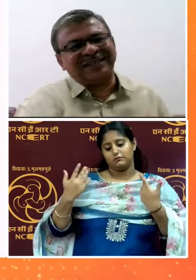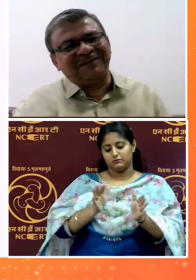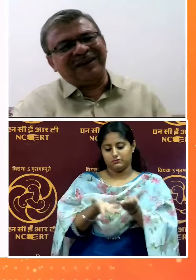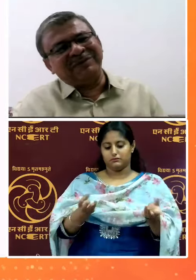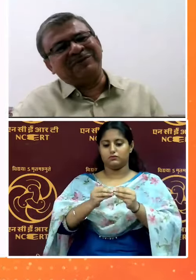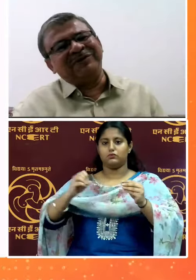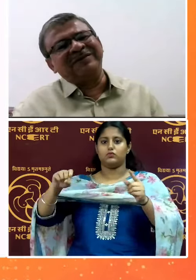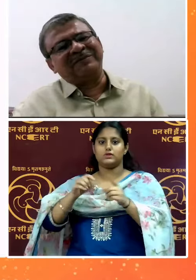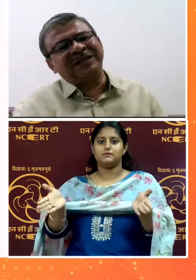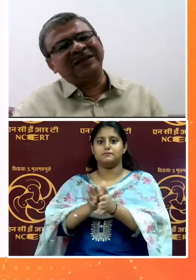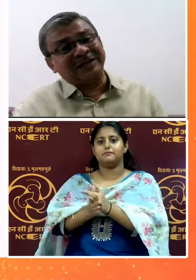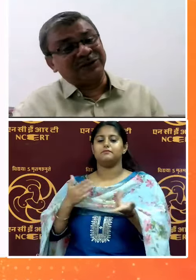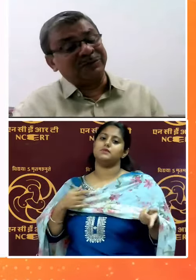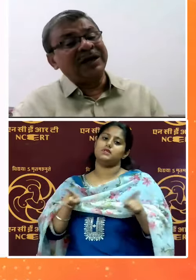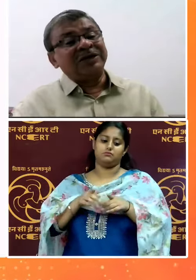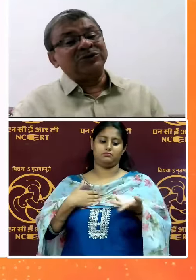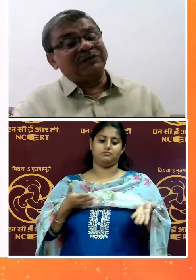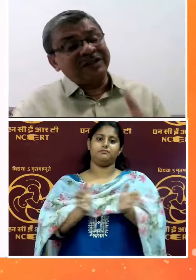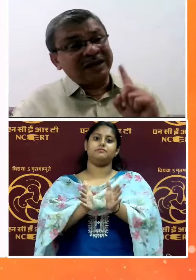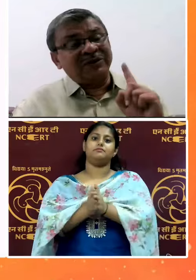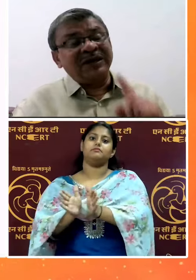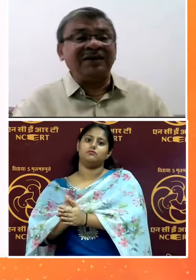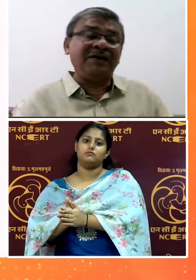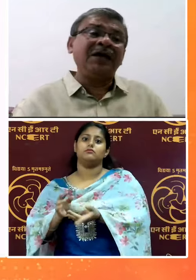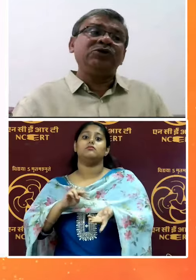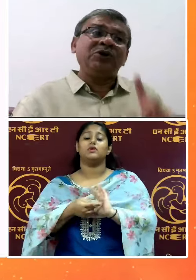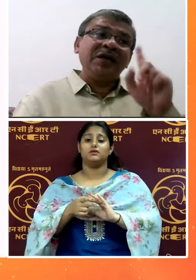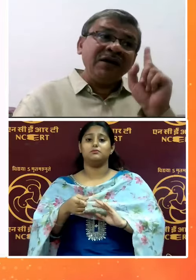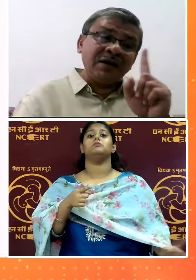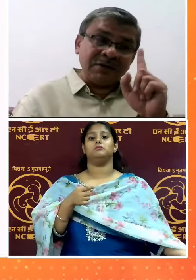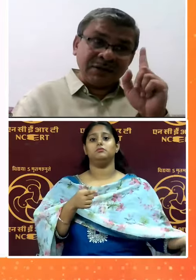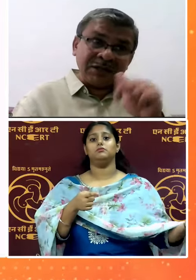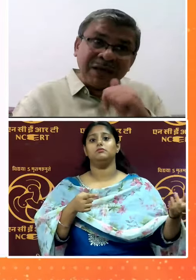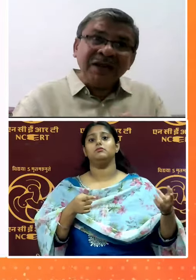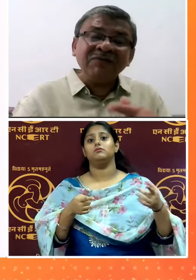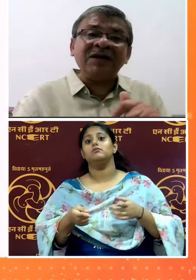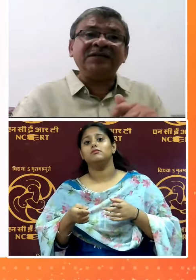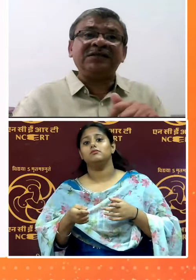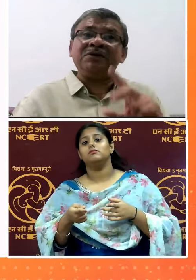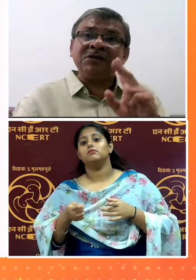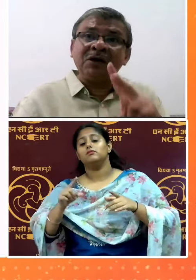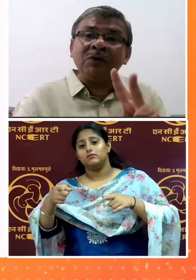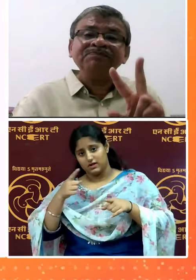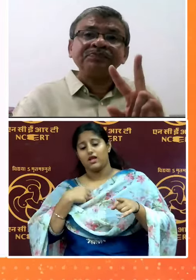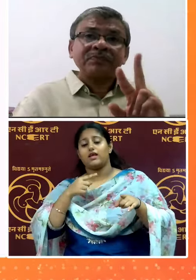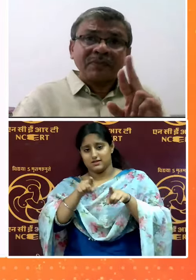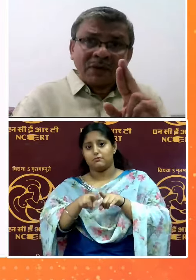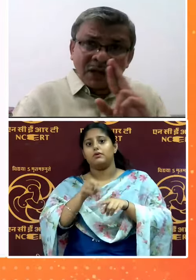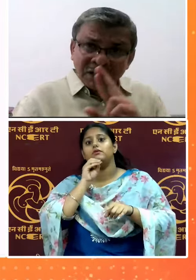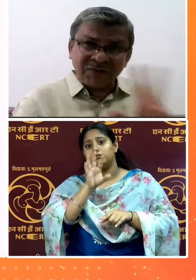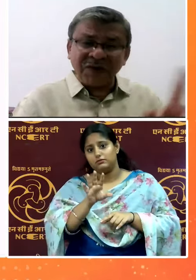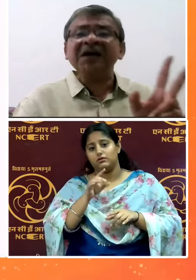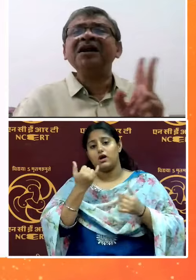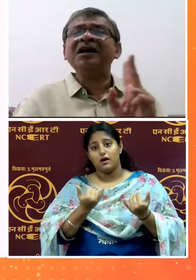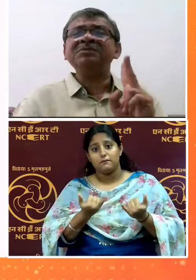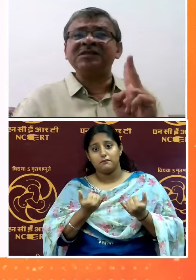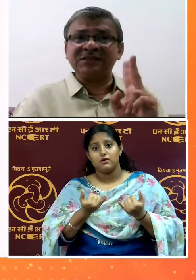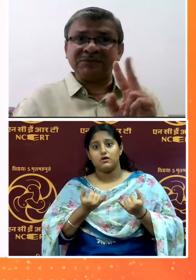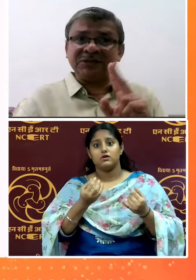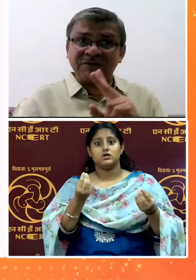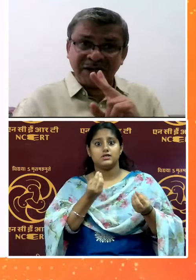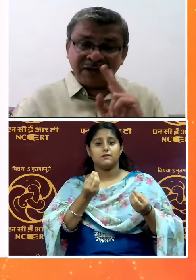the teacher will be moving Yeah. from the class. So with that only, so the bell is one example. Now, the fire